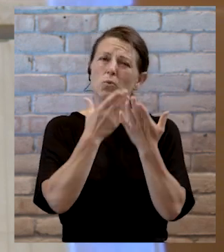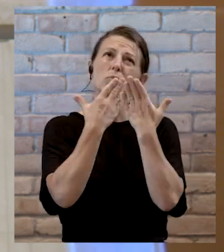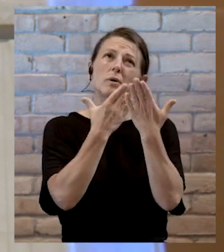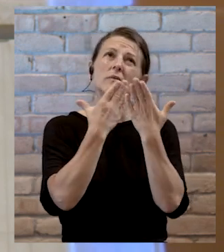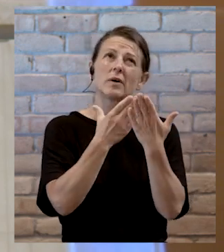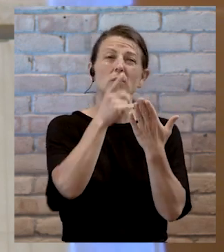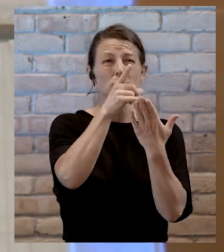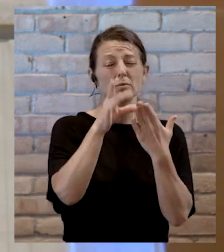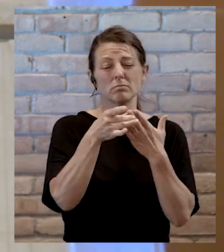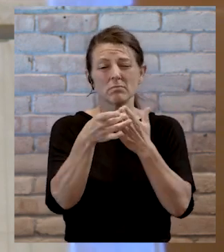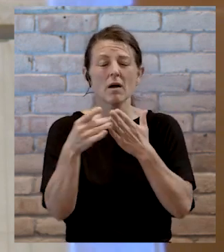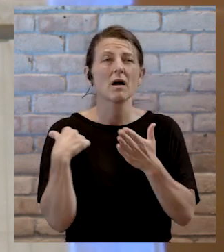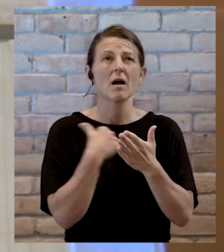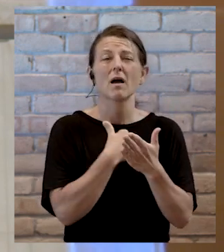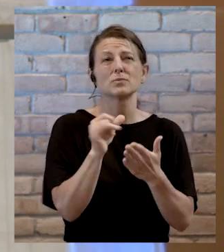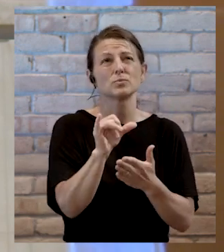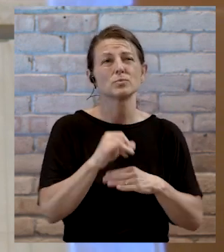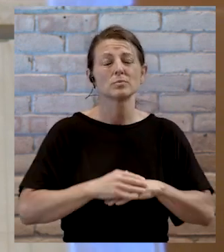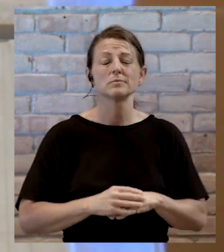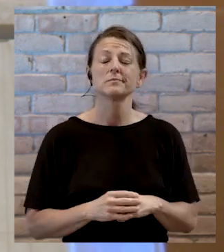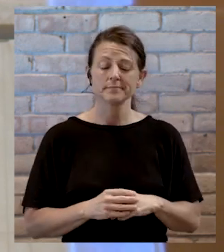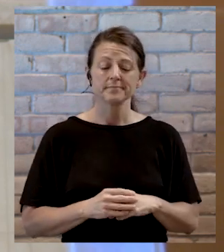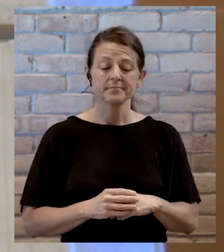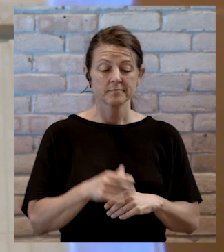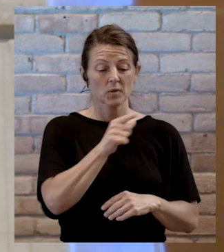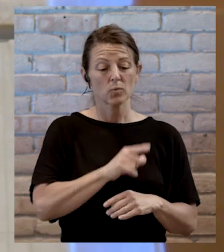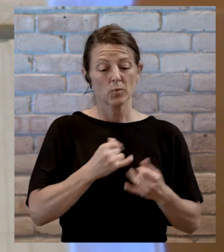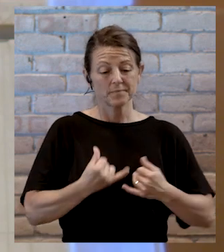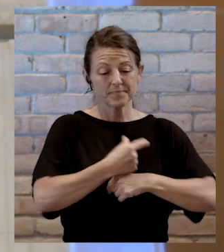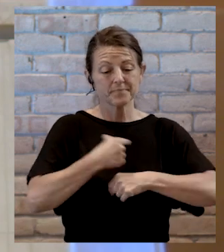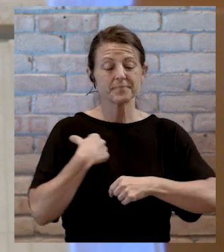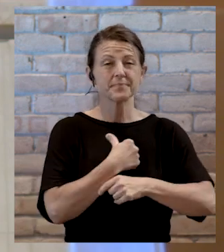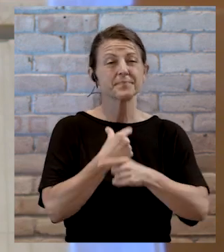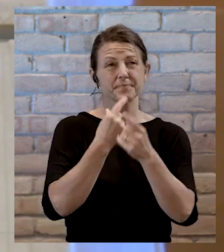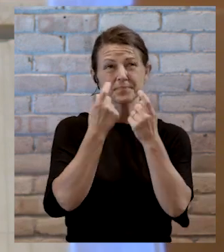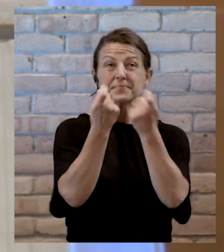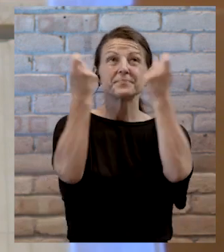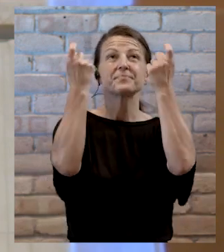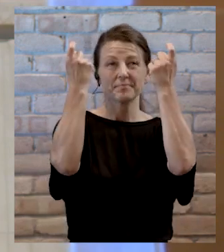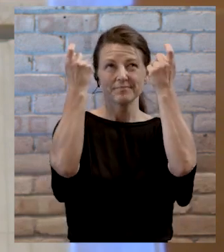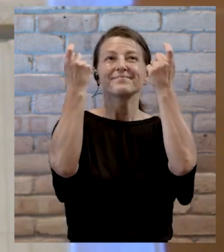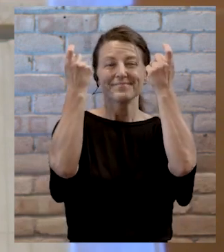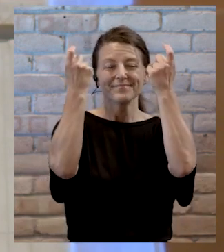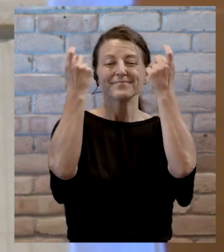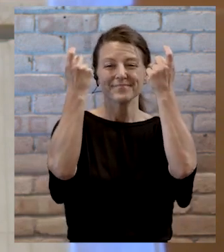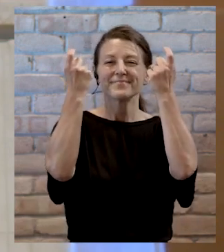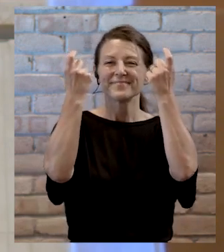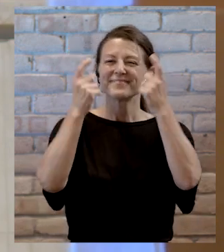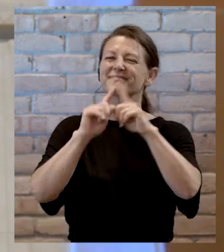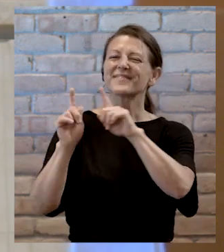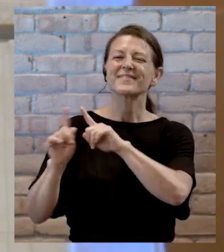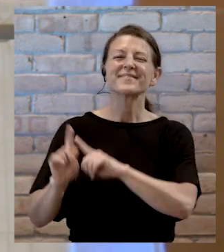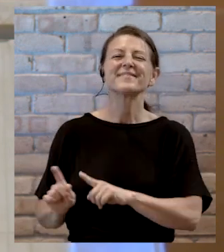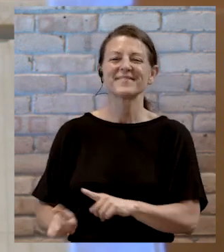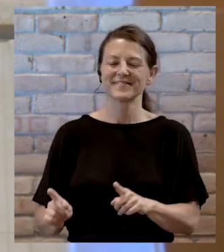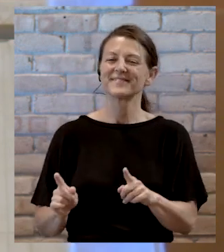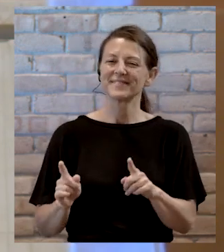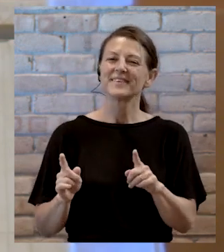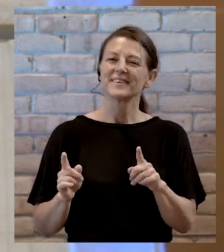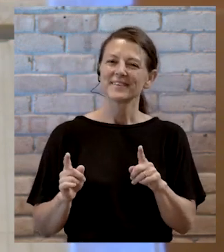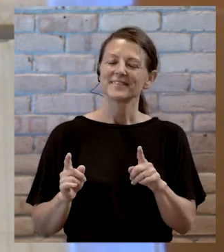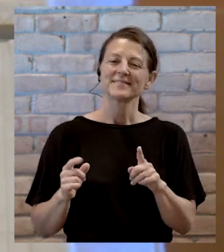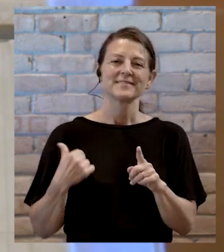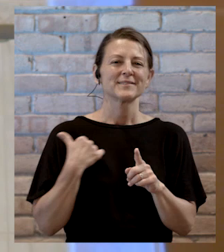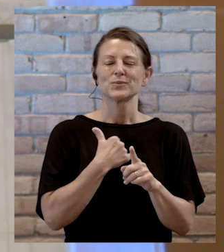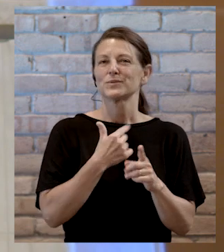for your guidance as well. Lord, this day we celebrate those celebrations in our midst. We are